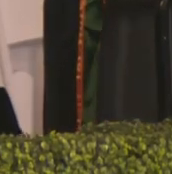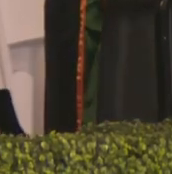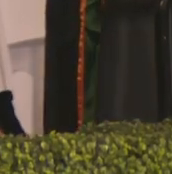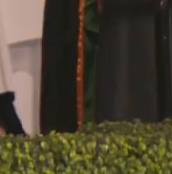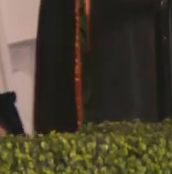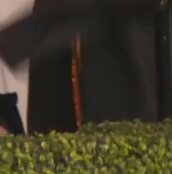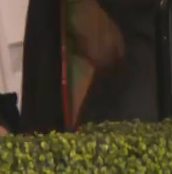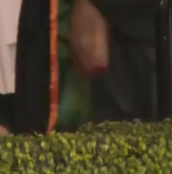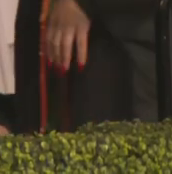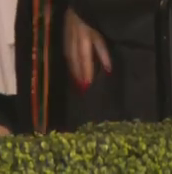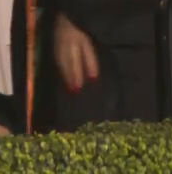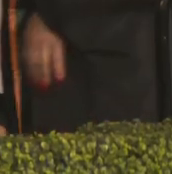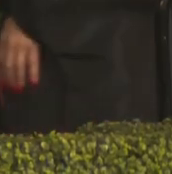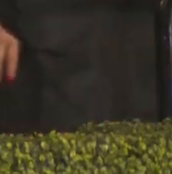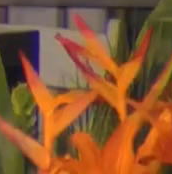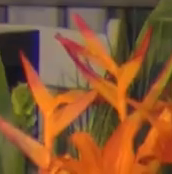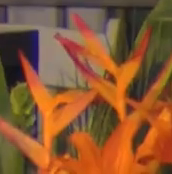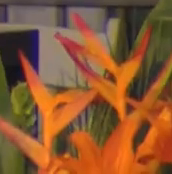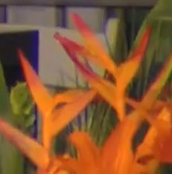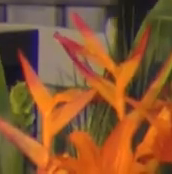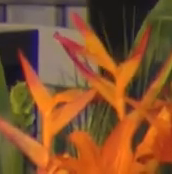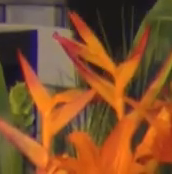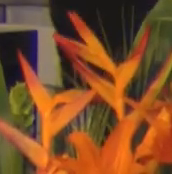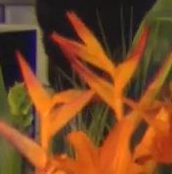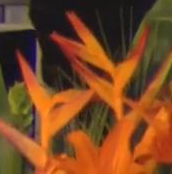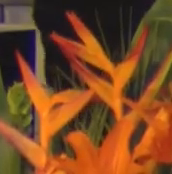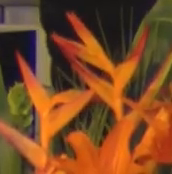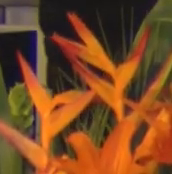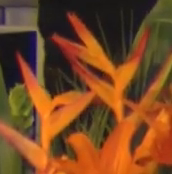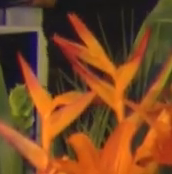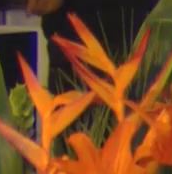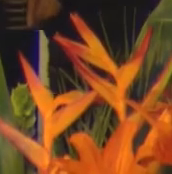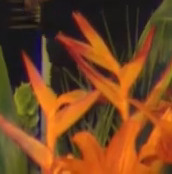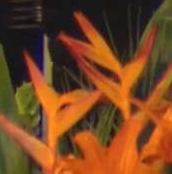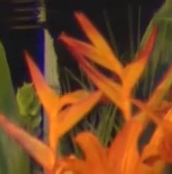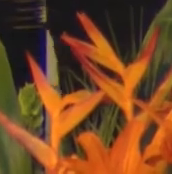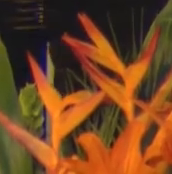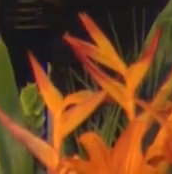Mishani Quinette Carter. Zhangran Yu.